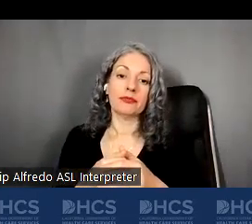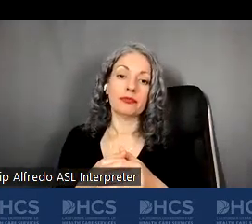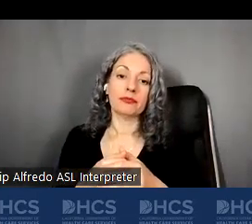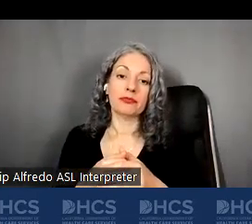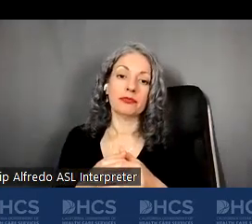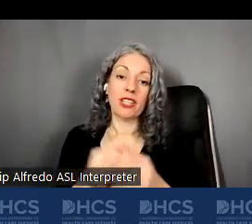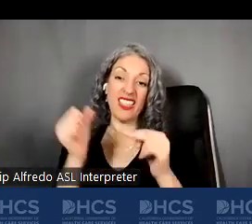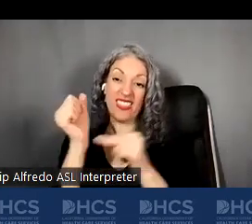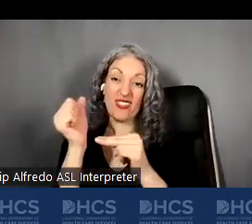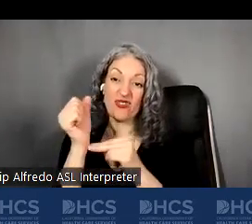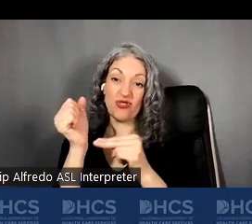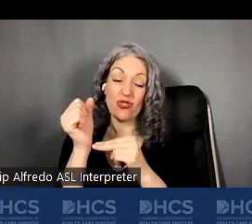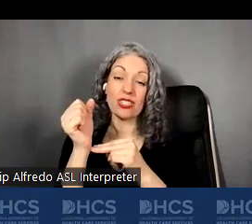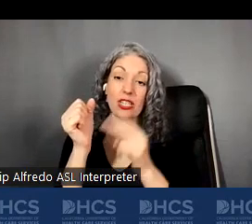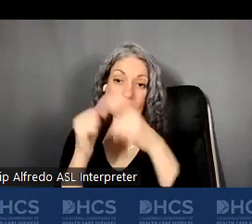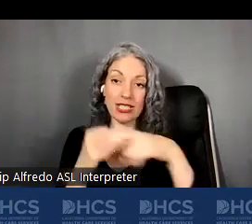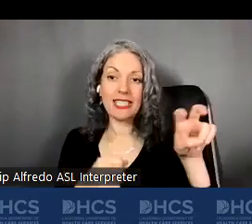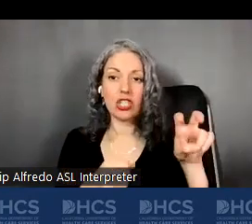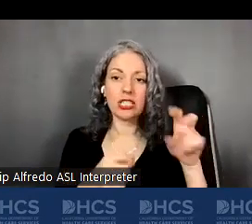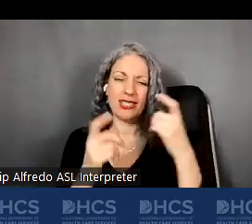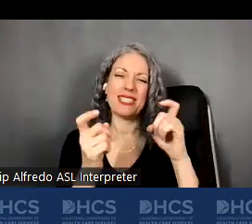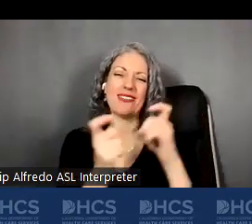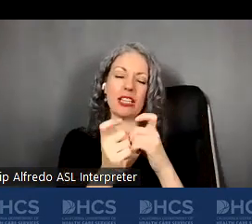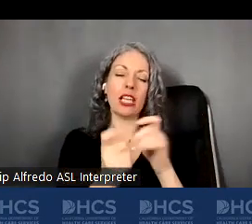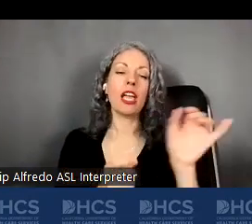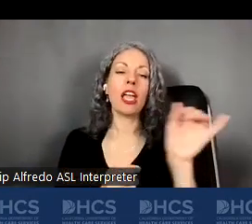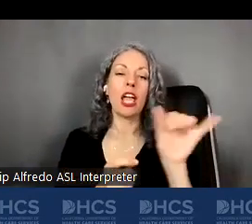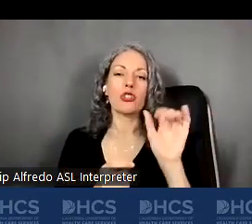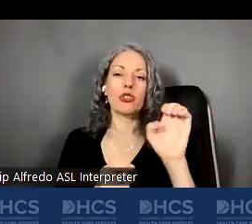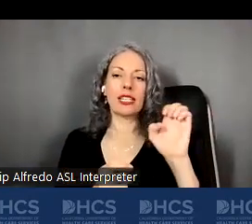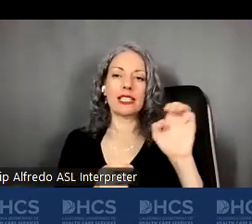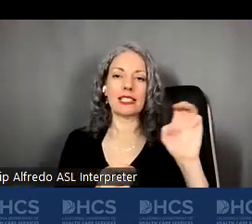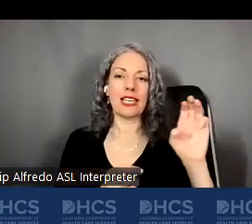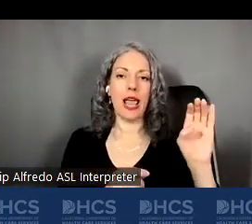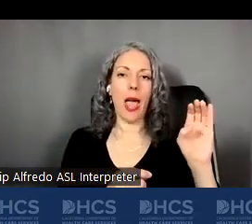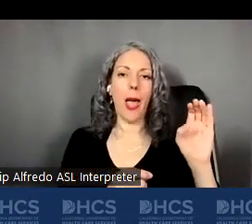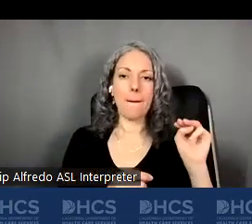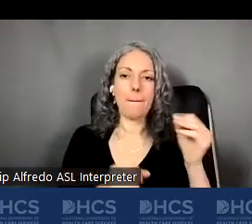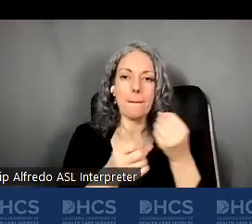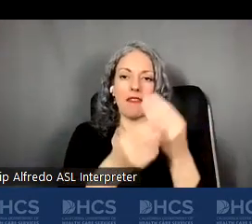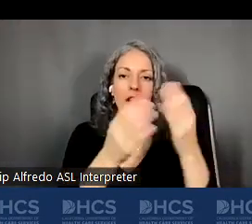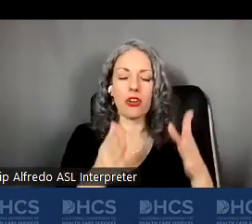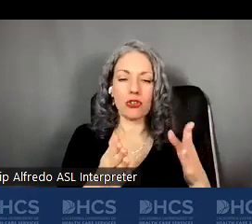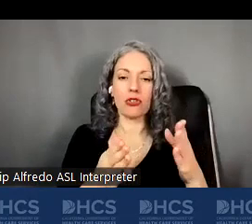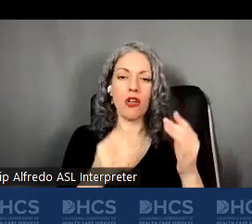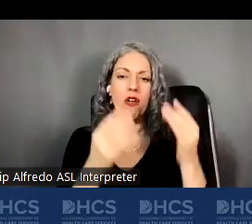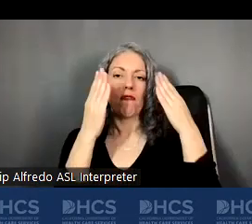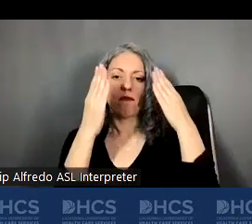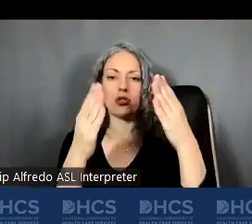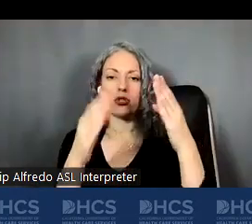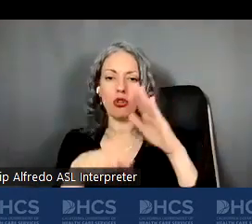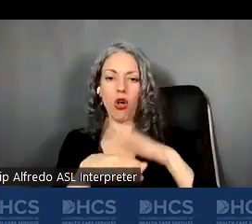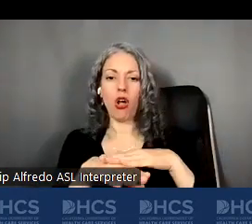nursing facility transition specifically, and then also ECM providers that are focused on populations